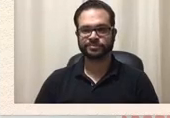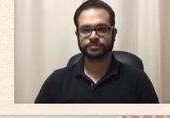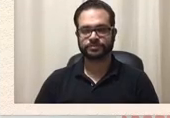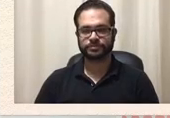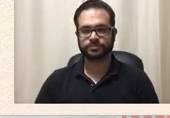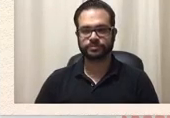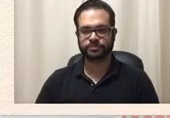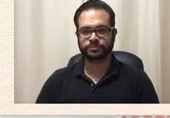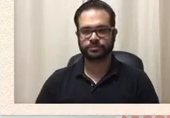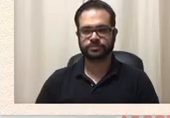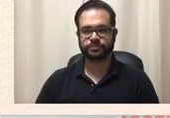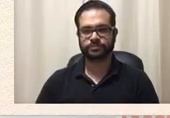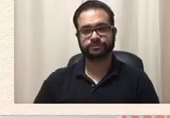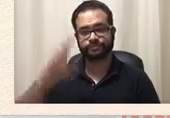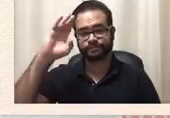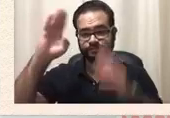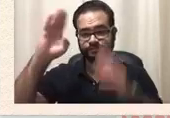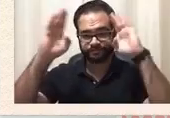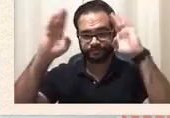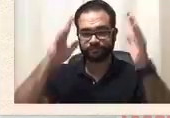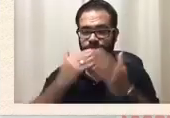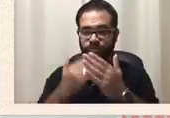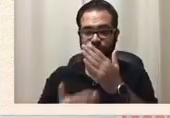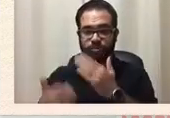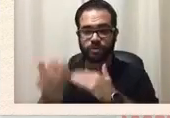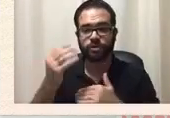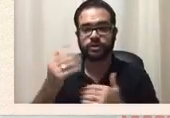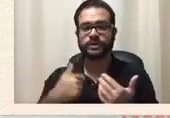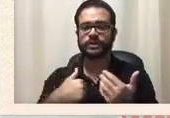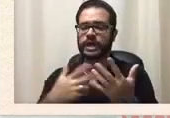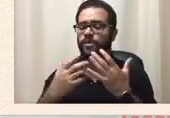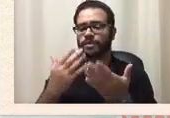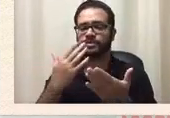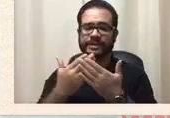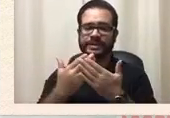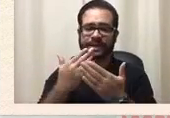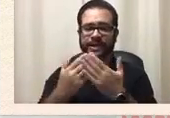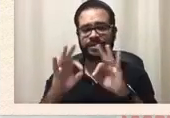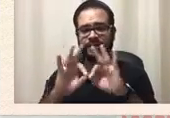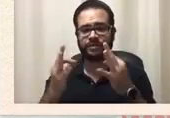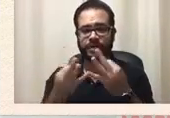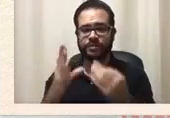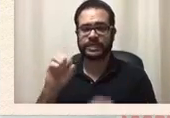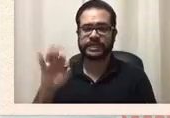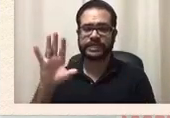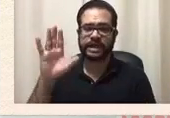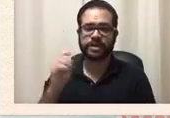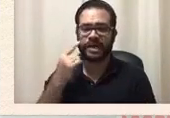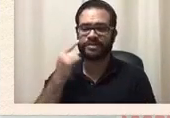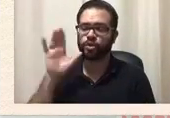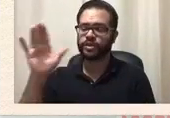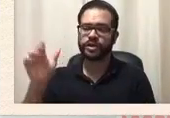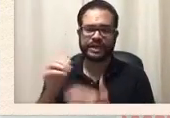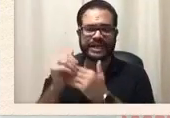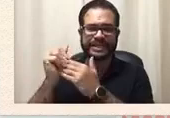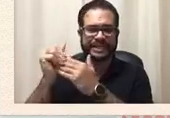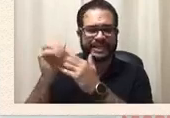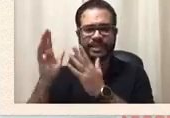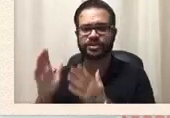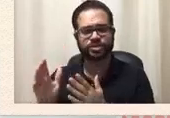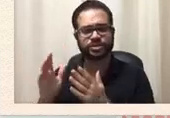Good morning. I'd like to thank the Family Cafe for their leadership in highlighting authors